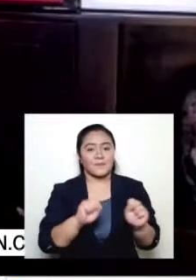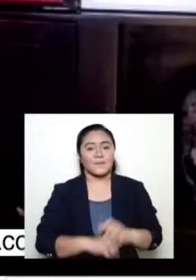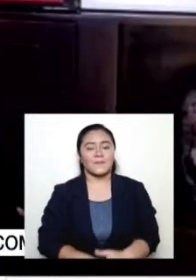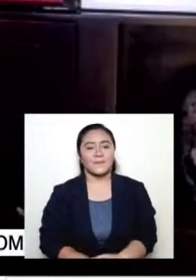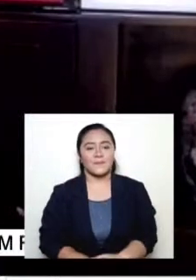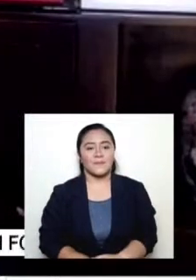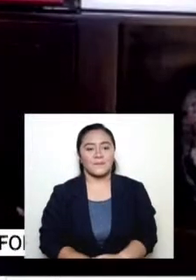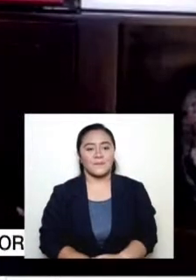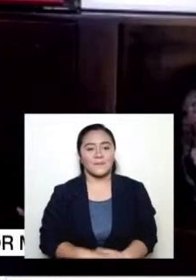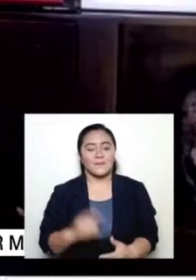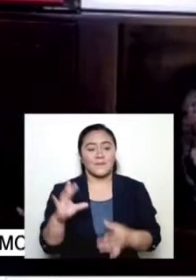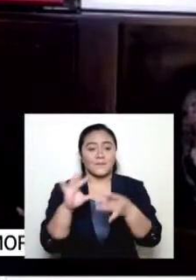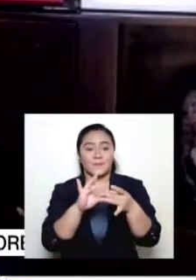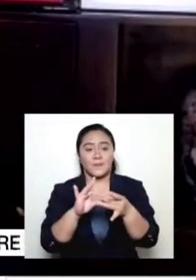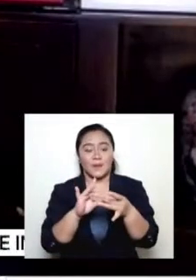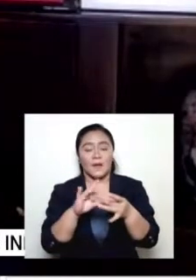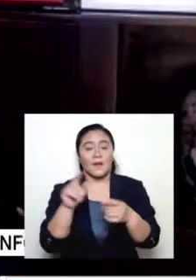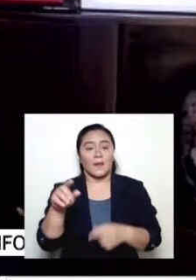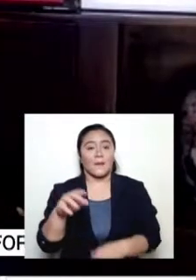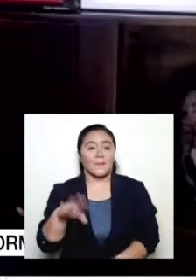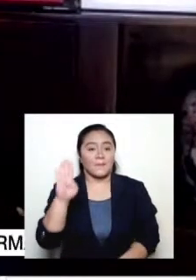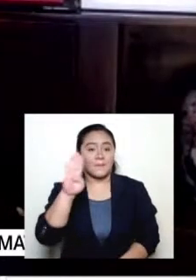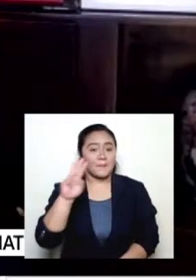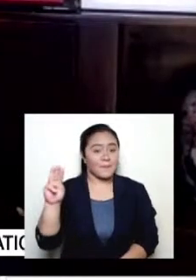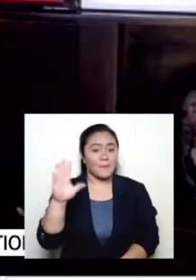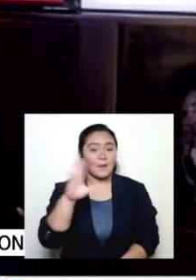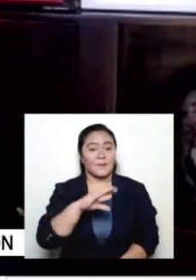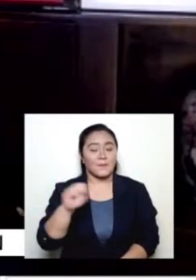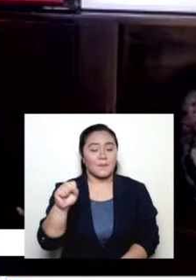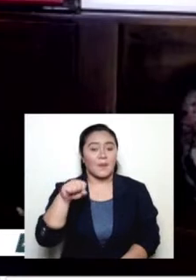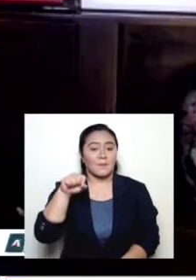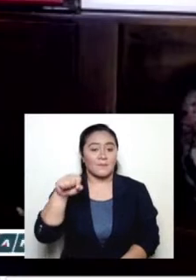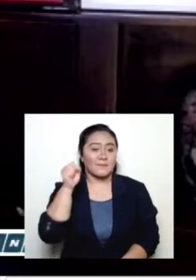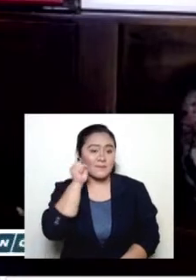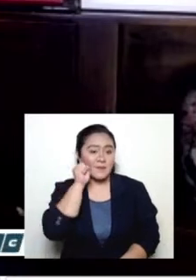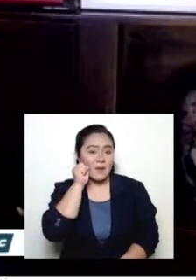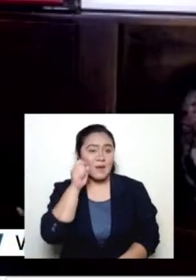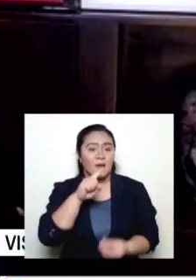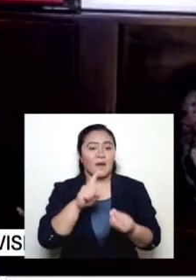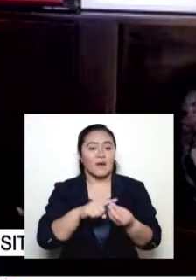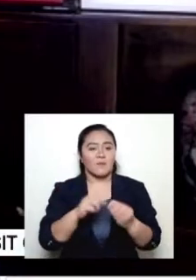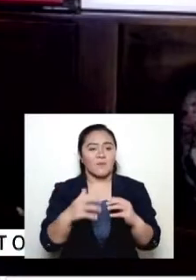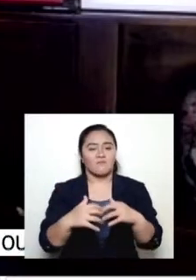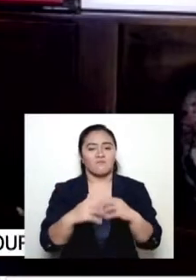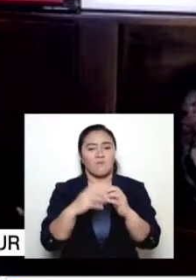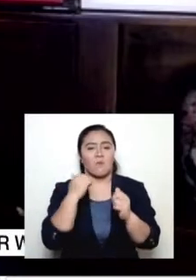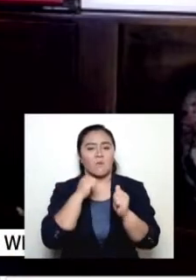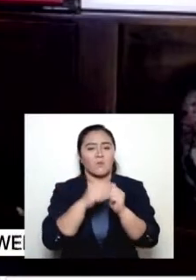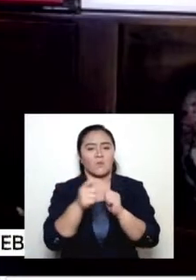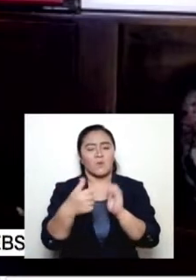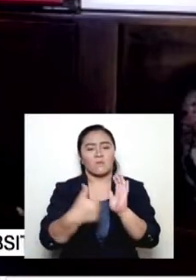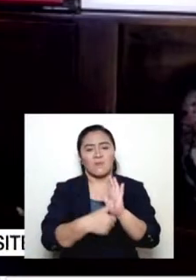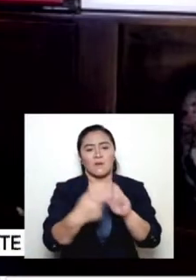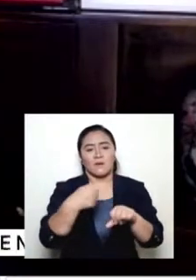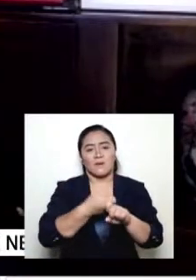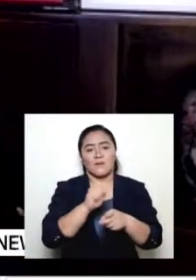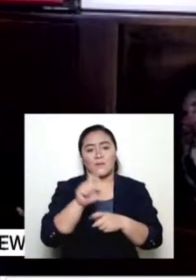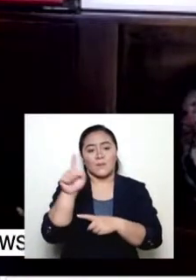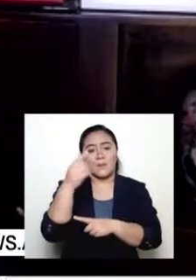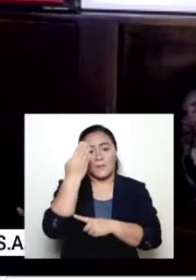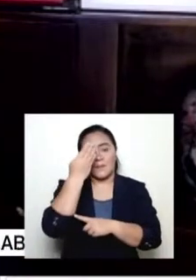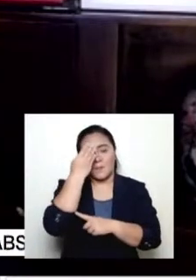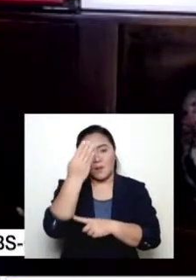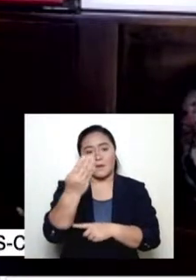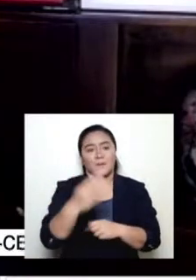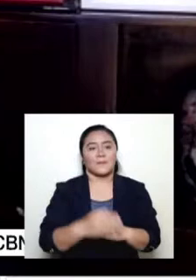the tandem of Bongbong Marcos and Davao City Mayor Sara Duterte Carpio brings their campaign to the vote-rich province of Bulacan. Our